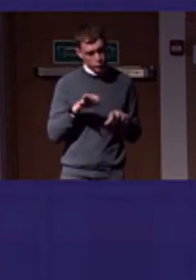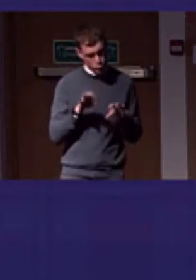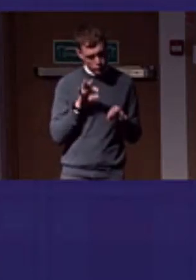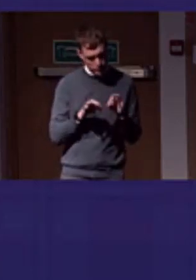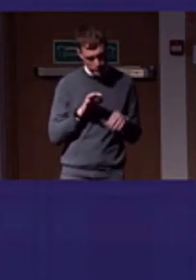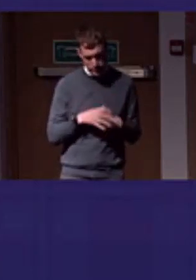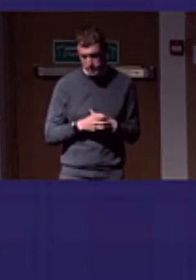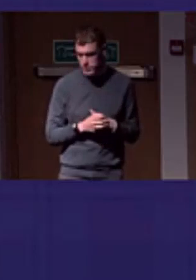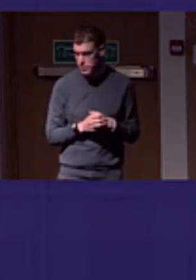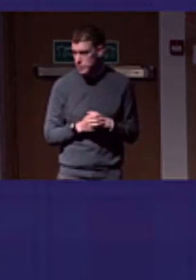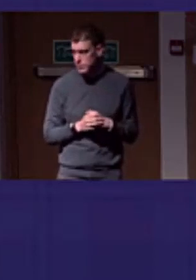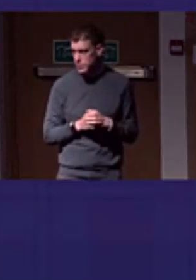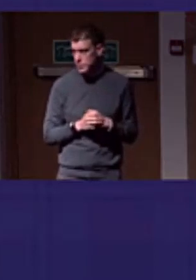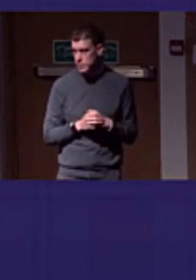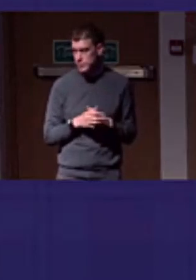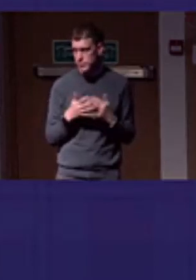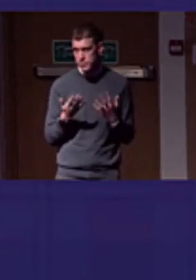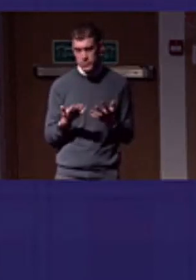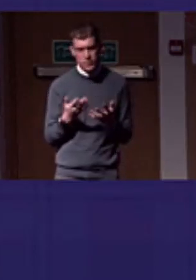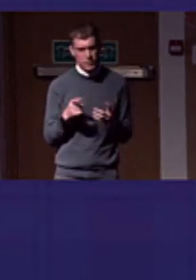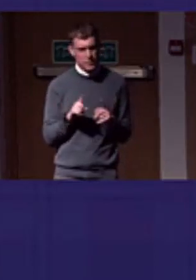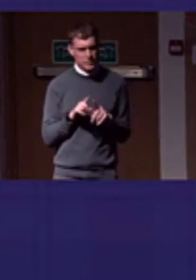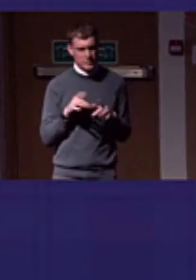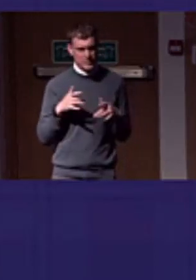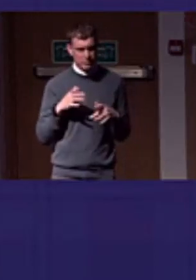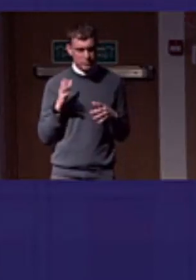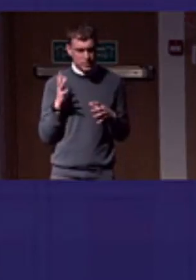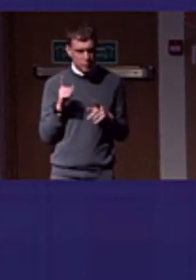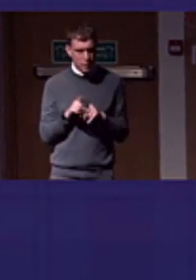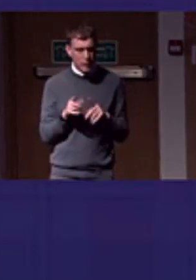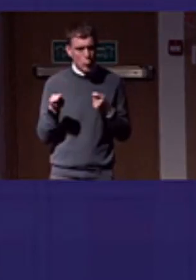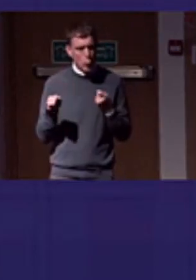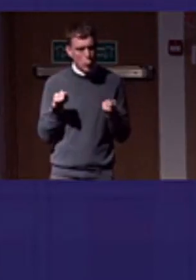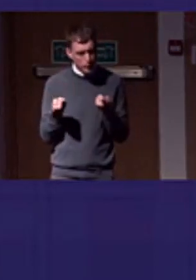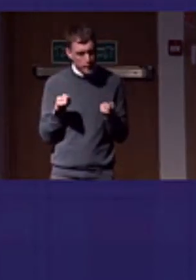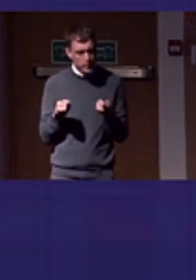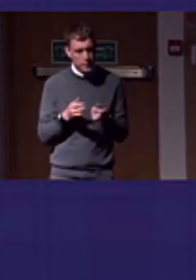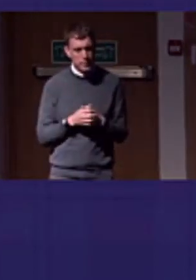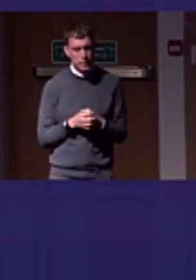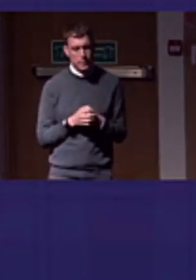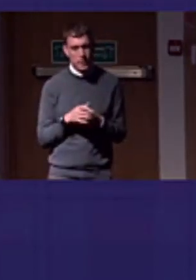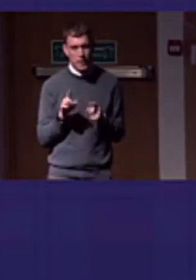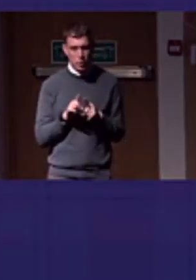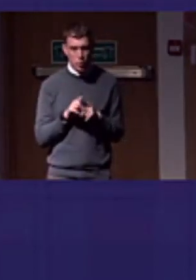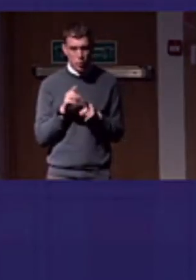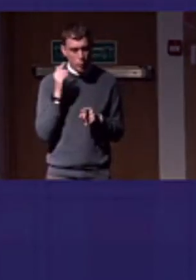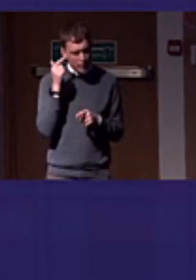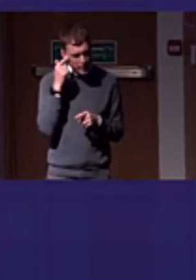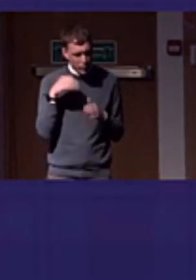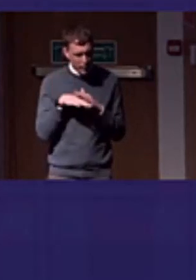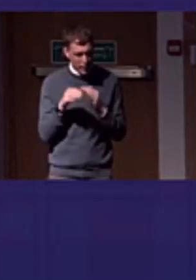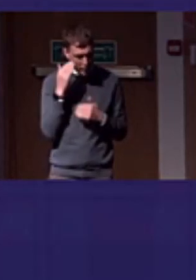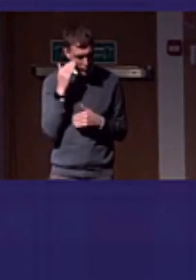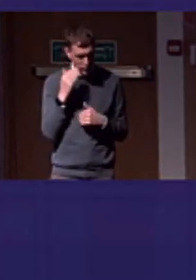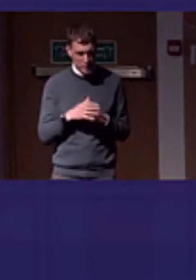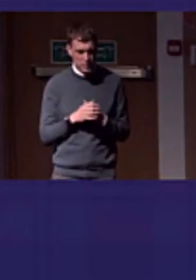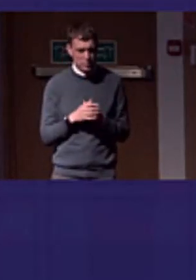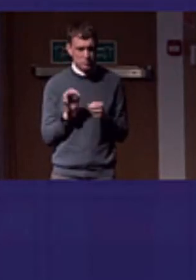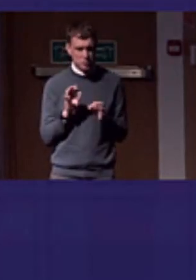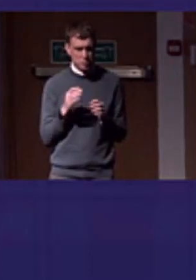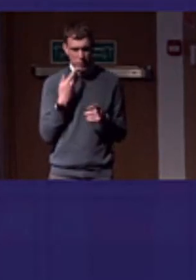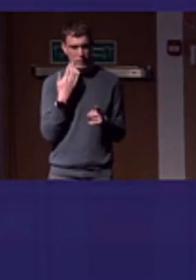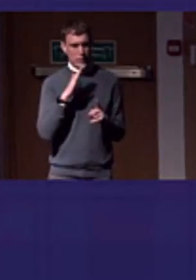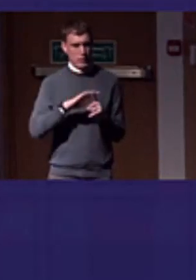mentalhealth.gov. That seems like coping. It seems like well-being. It seems like the thing we all have in our heads. There's no stigma to